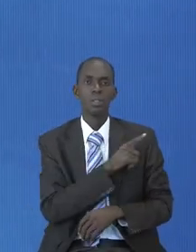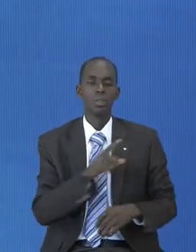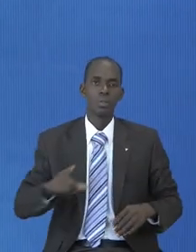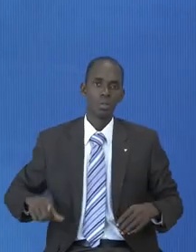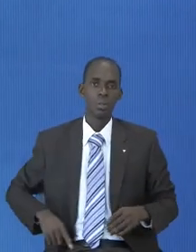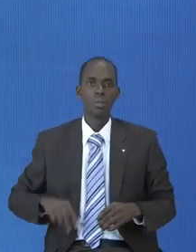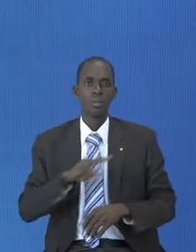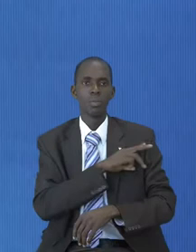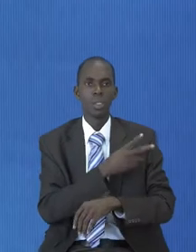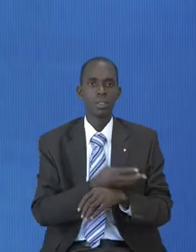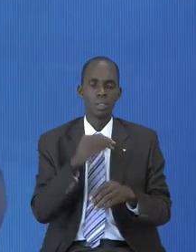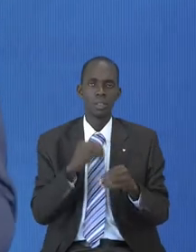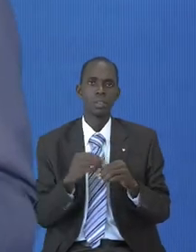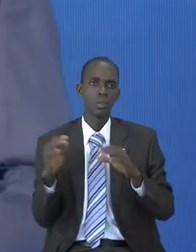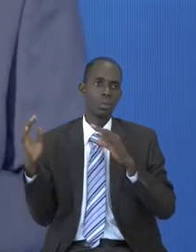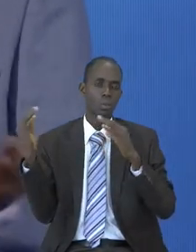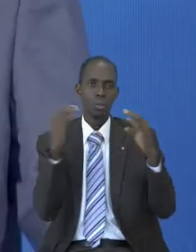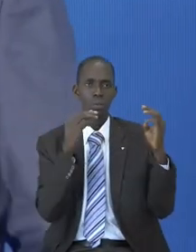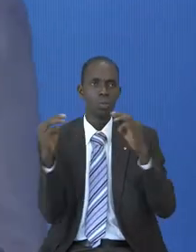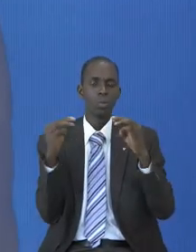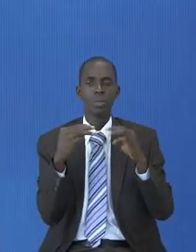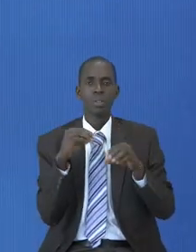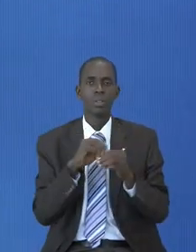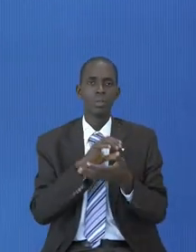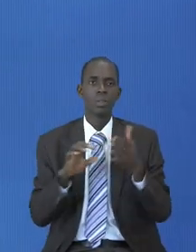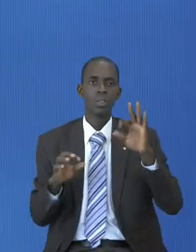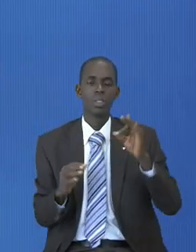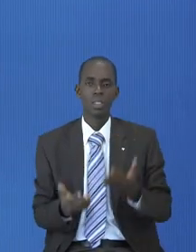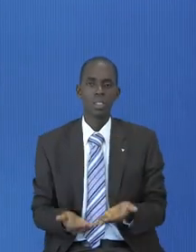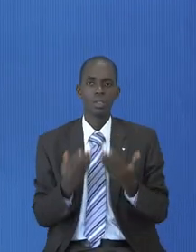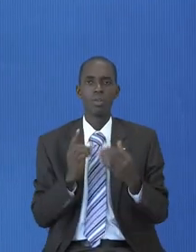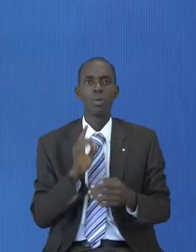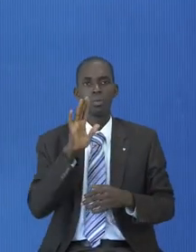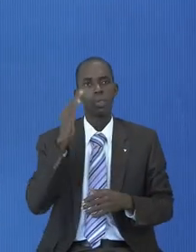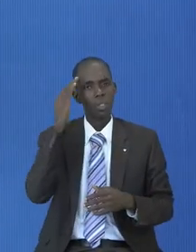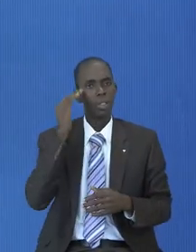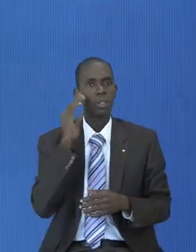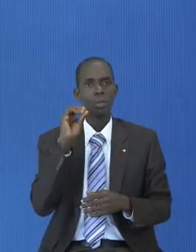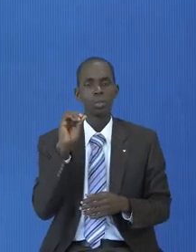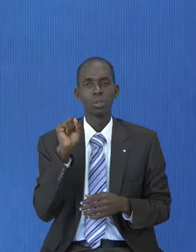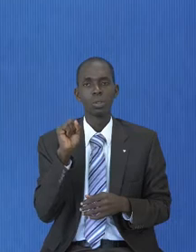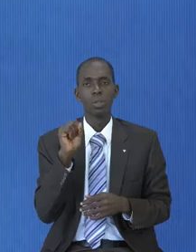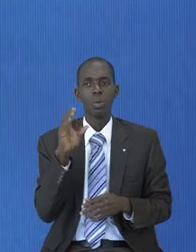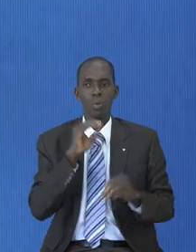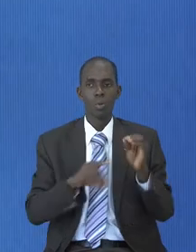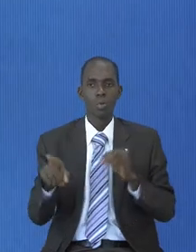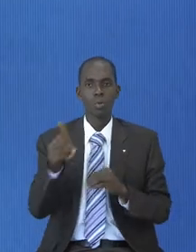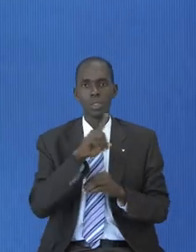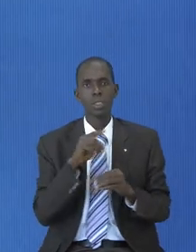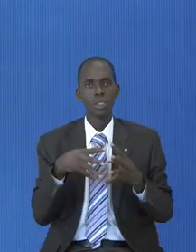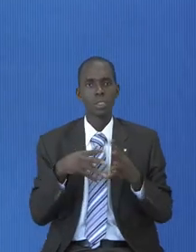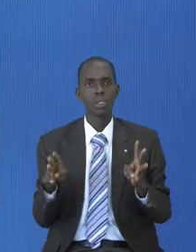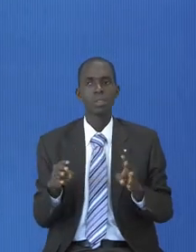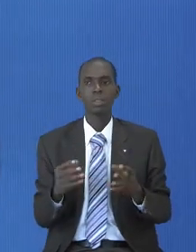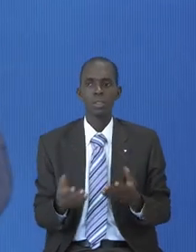mighty in battle. And then in verse 9 it says, lift up your heads, O ye gates, even lift them